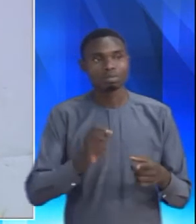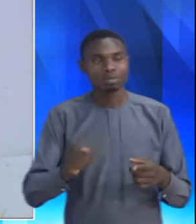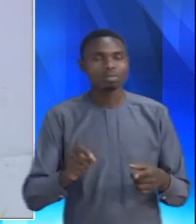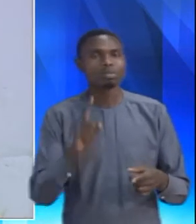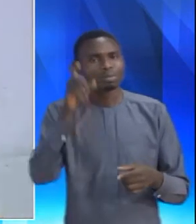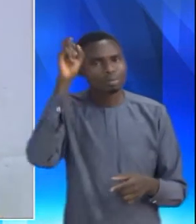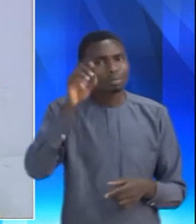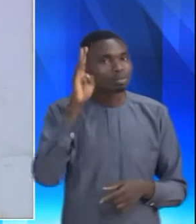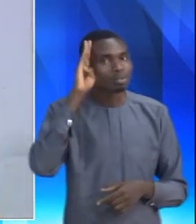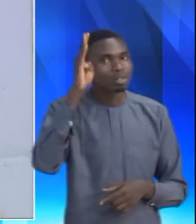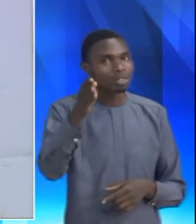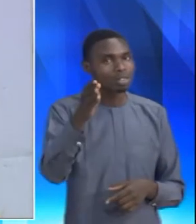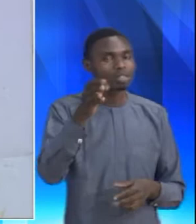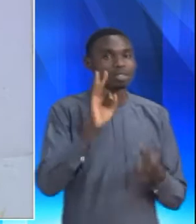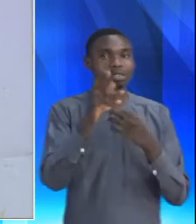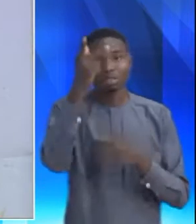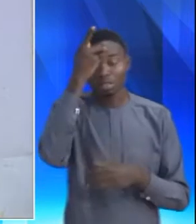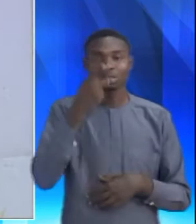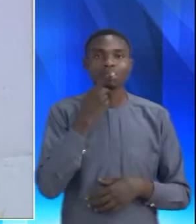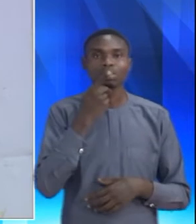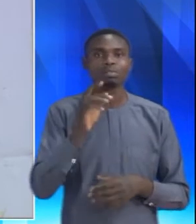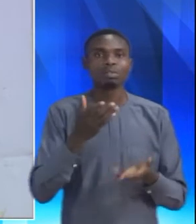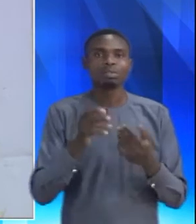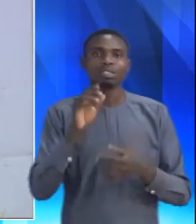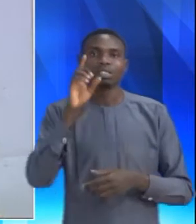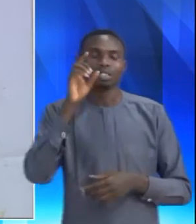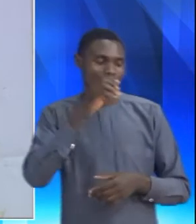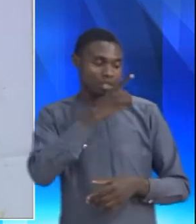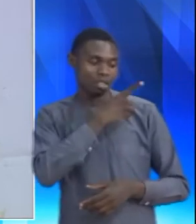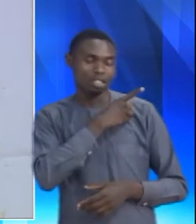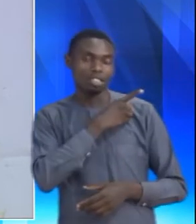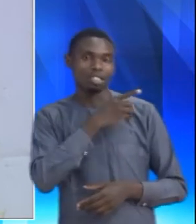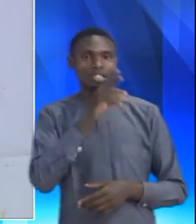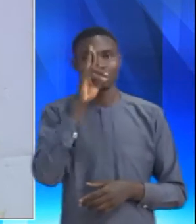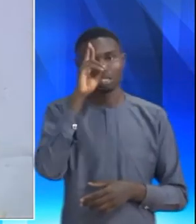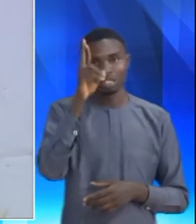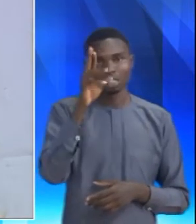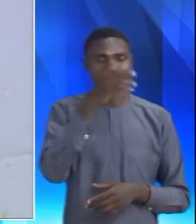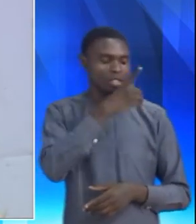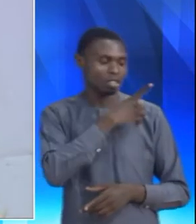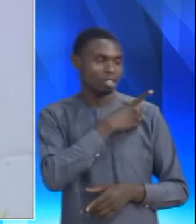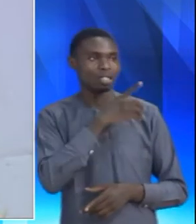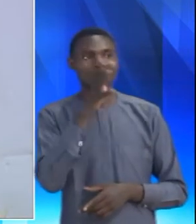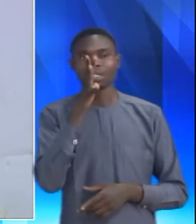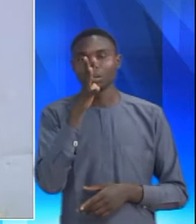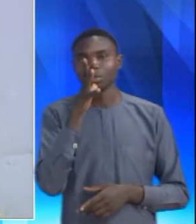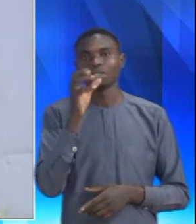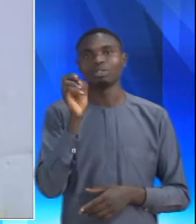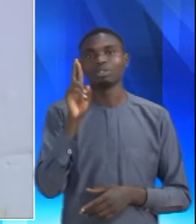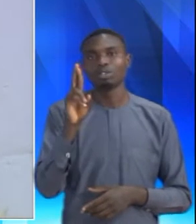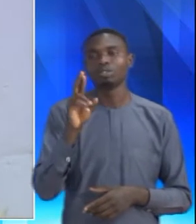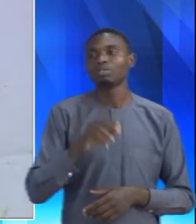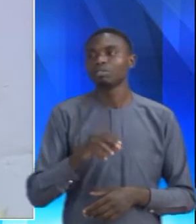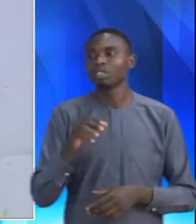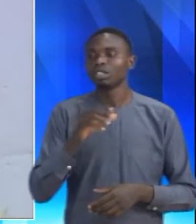or any of your siblings, your friends, your uncles, your aunties, or your schoolmates. Then the